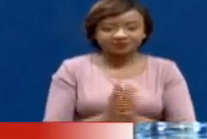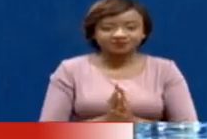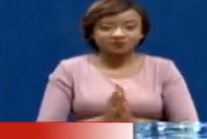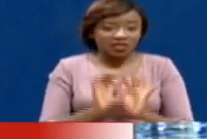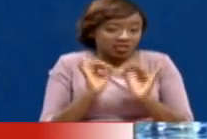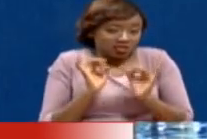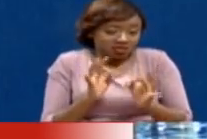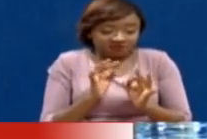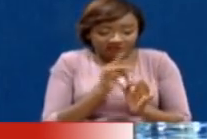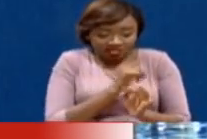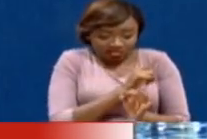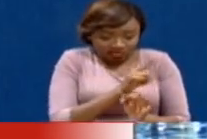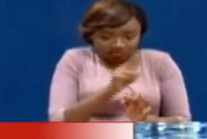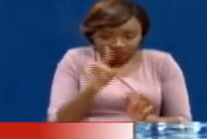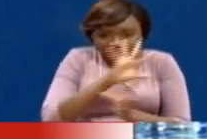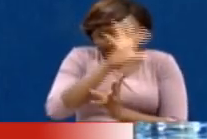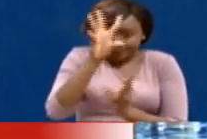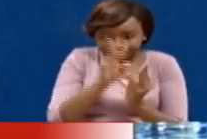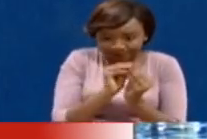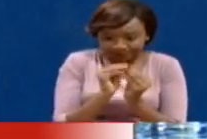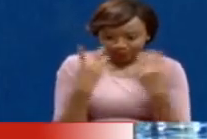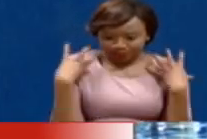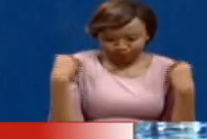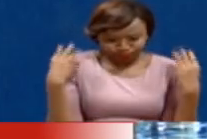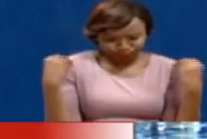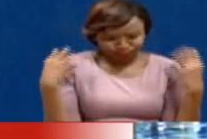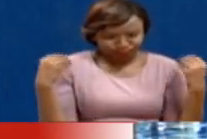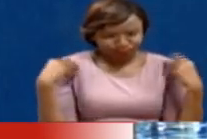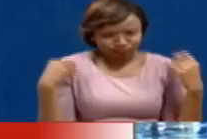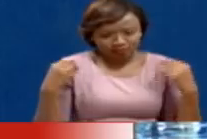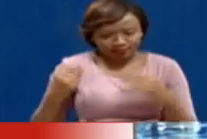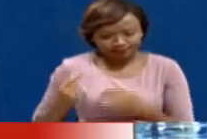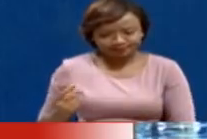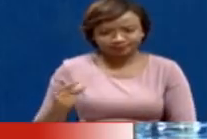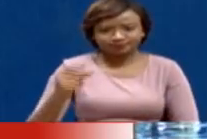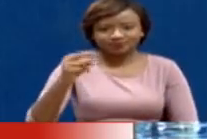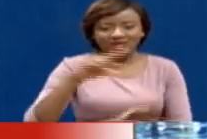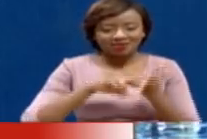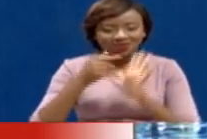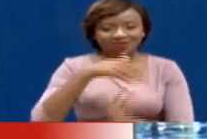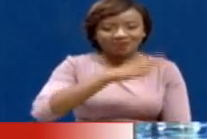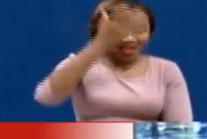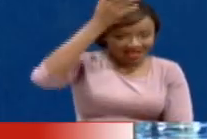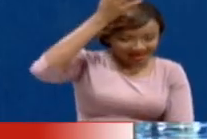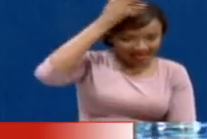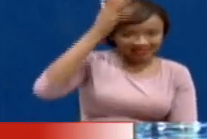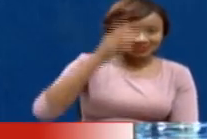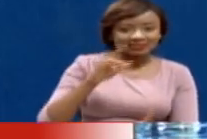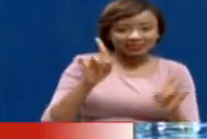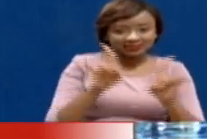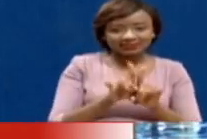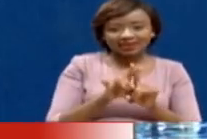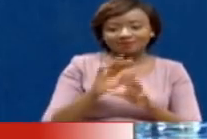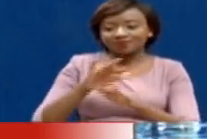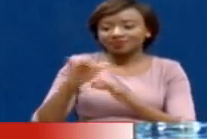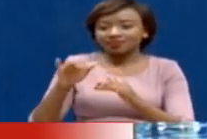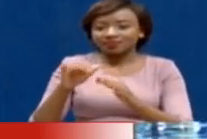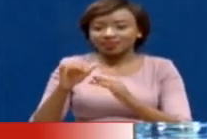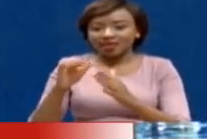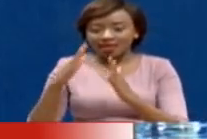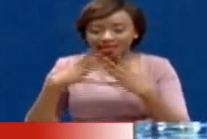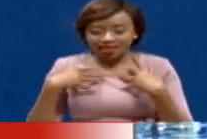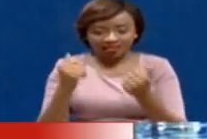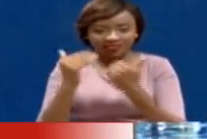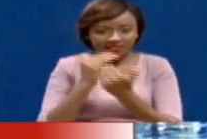If we carry these things into practice throughout, then the nurses are assured, not only the nurses, but the entire healthcare